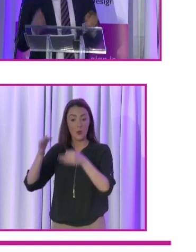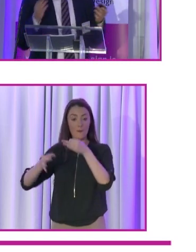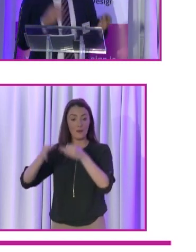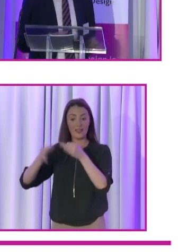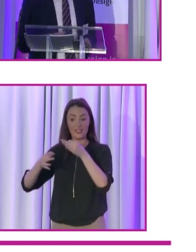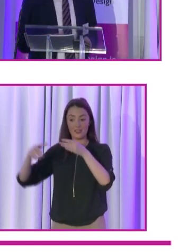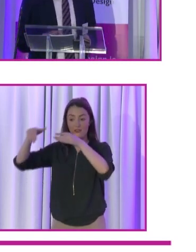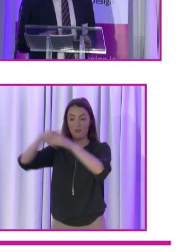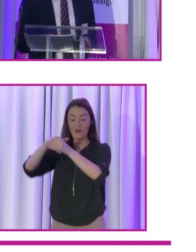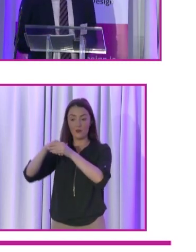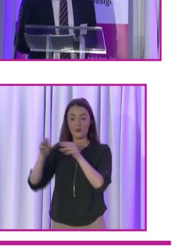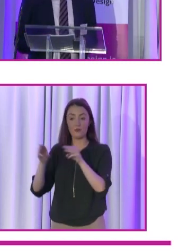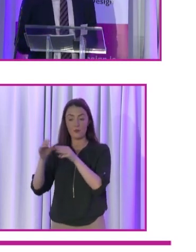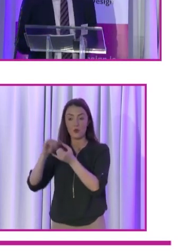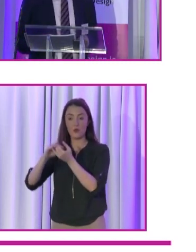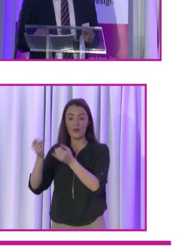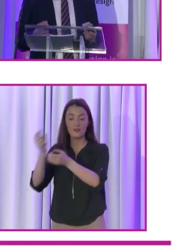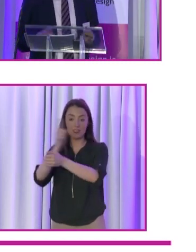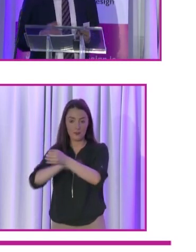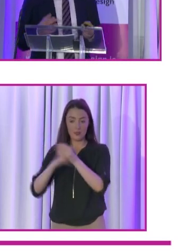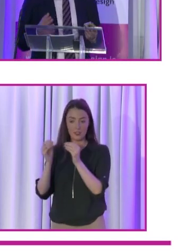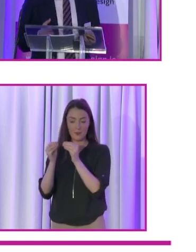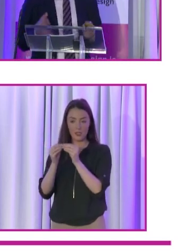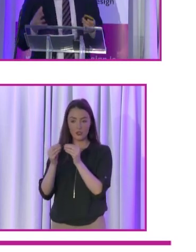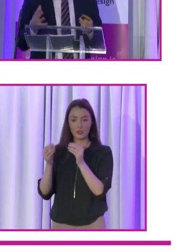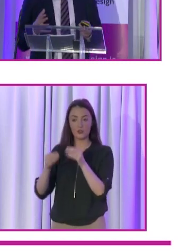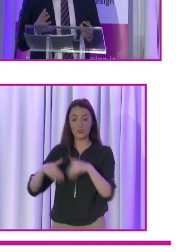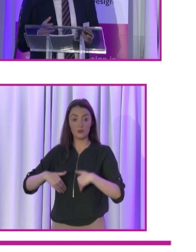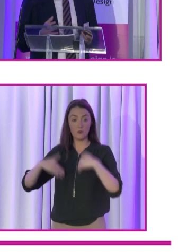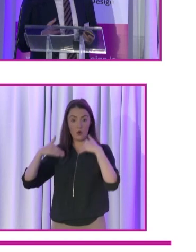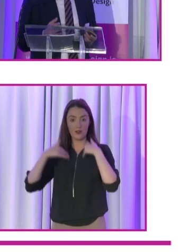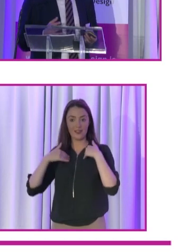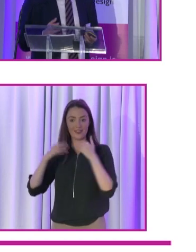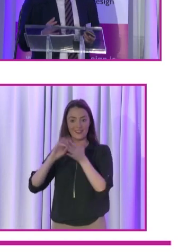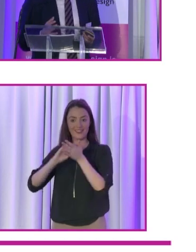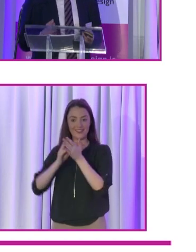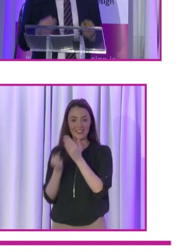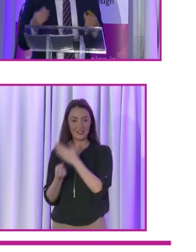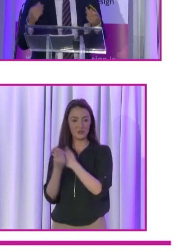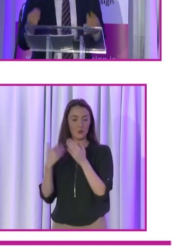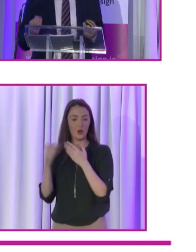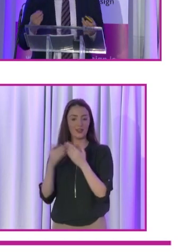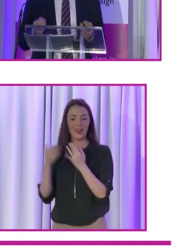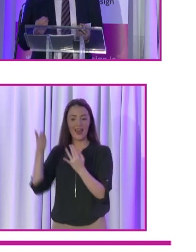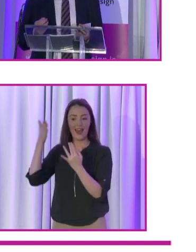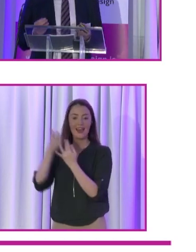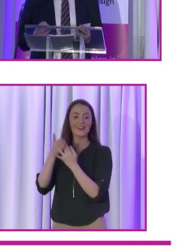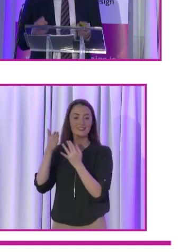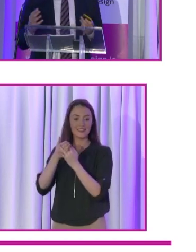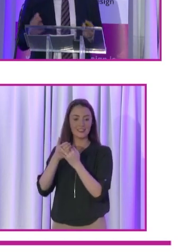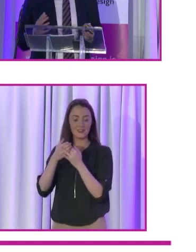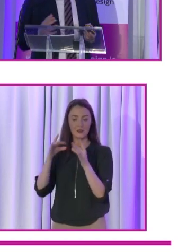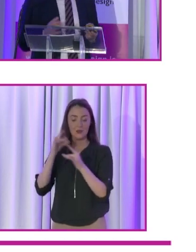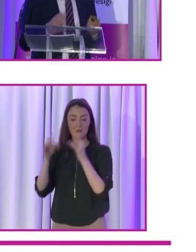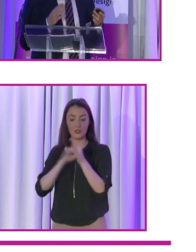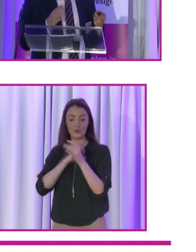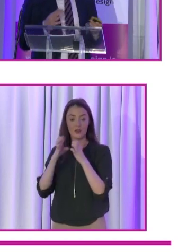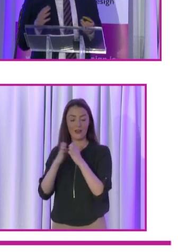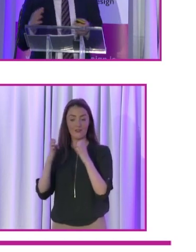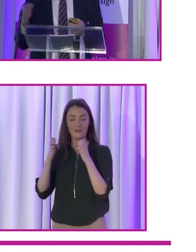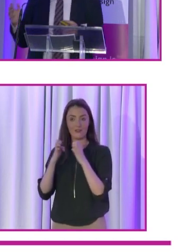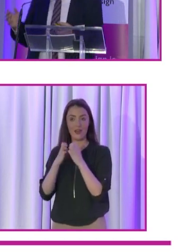disabilities, it was also mentioned this morning, a key issue of accessibility. So to ensure equal access, we